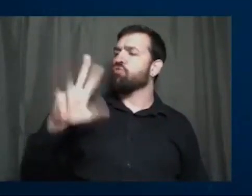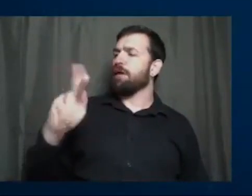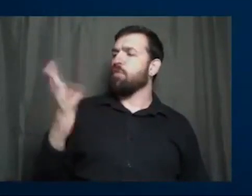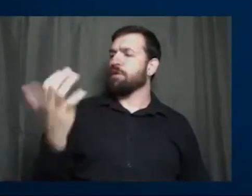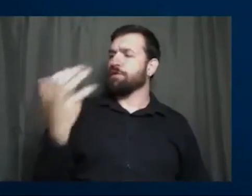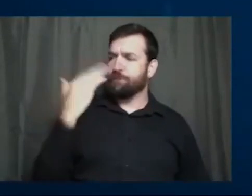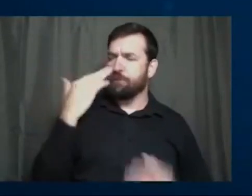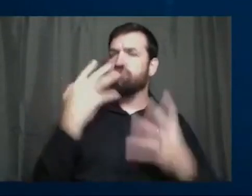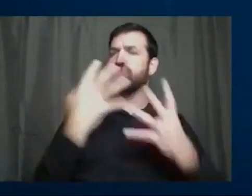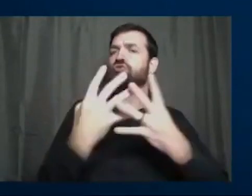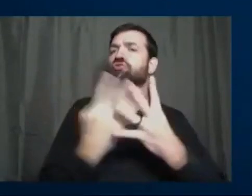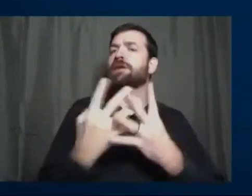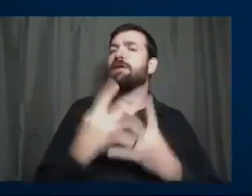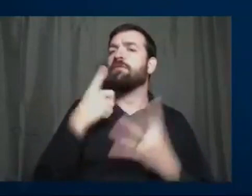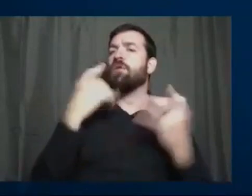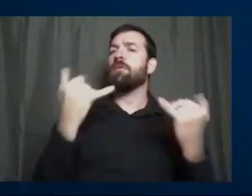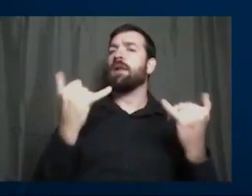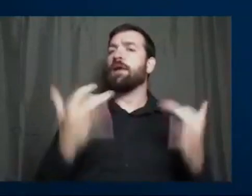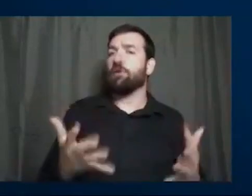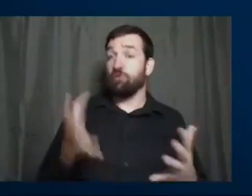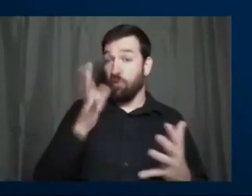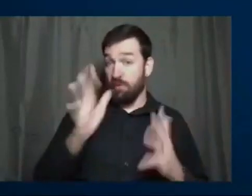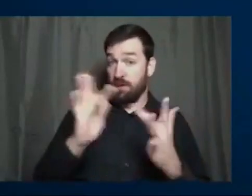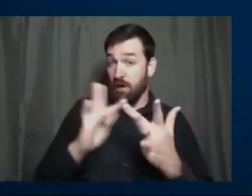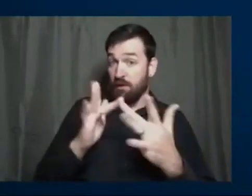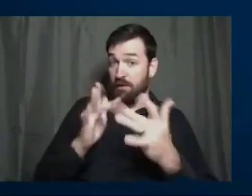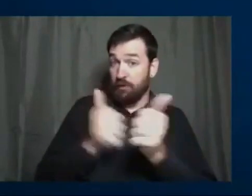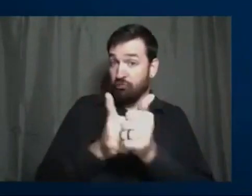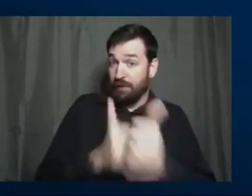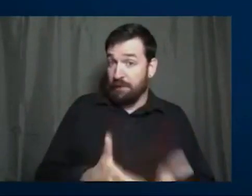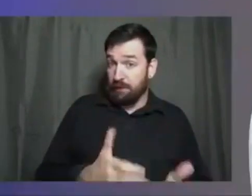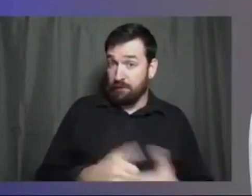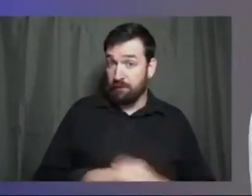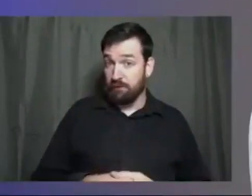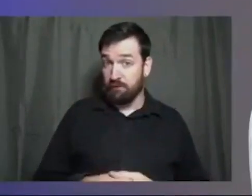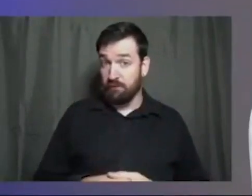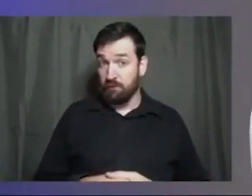players, and will there be contact tracing if anyone is tested positive?